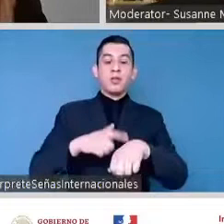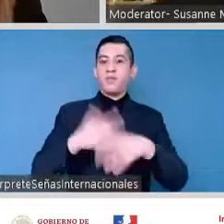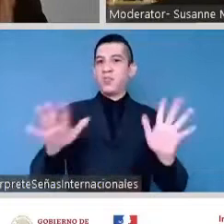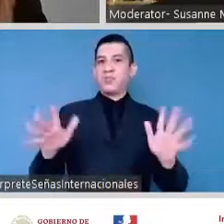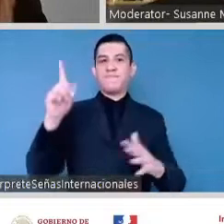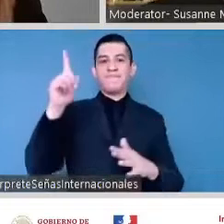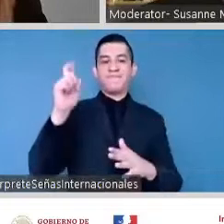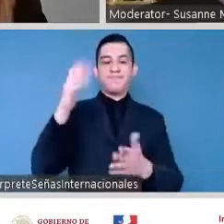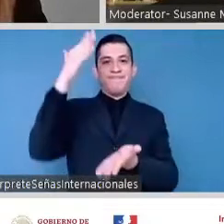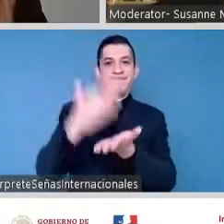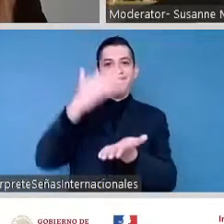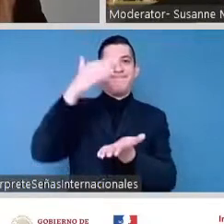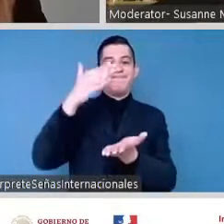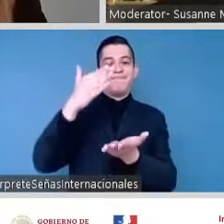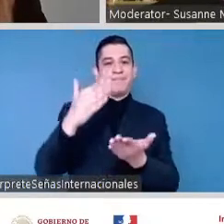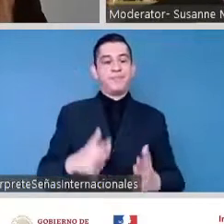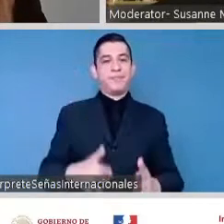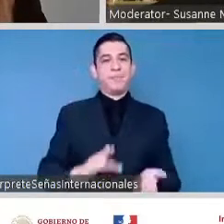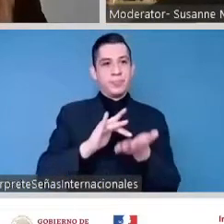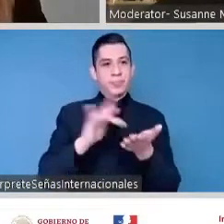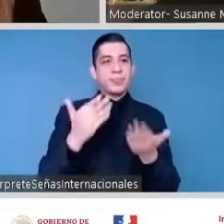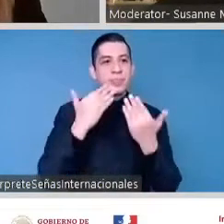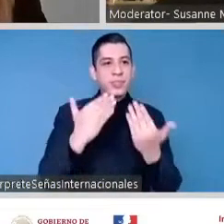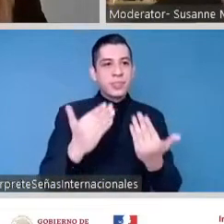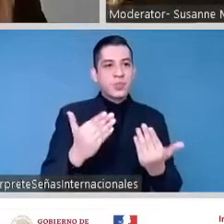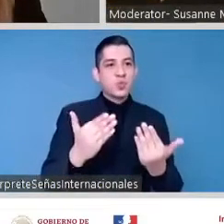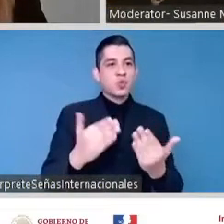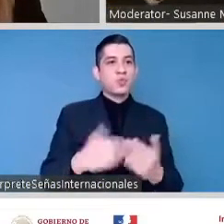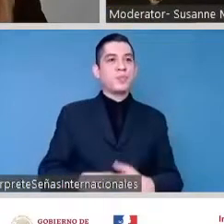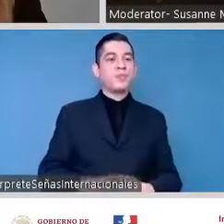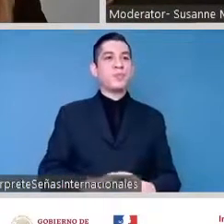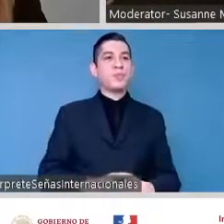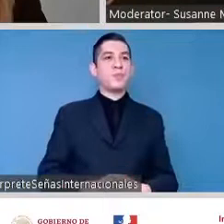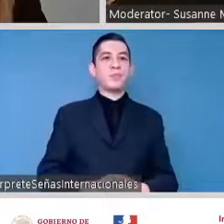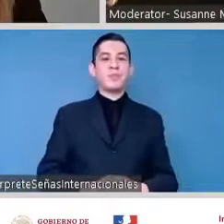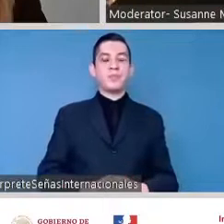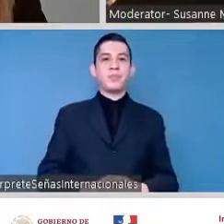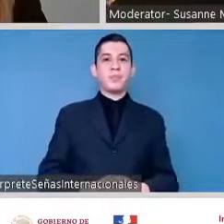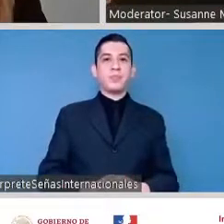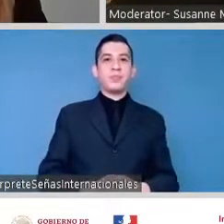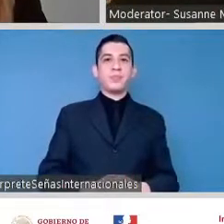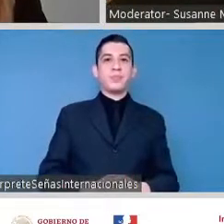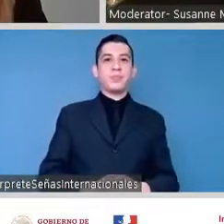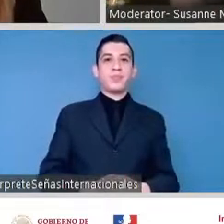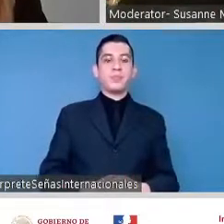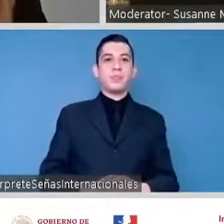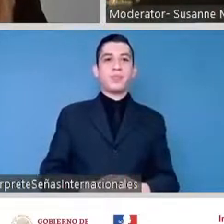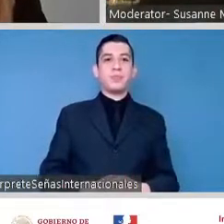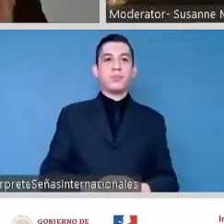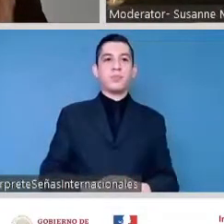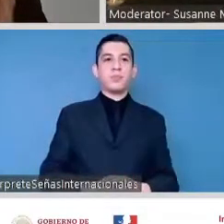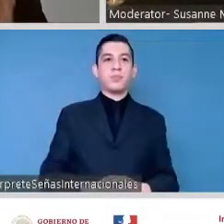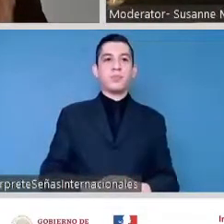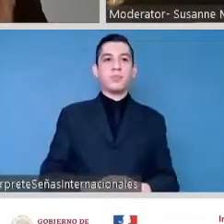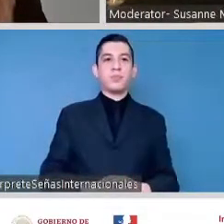last participant who I also will give, because we've already started the Q&A session. We're also checking if we can run 5 minutes late, if possible.